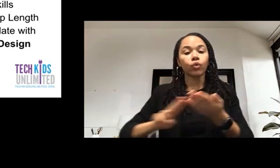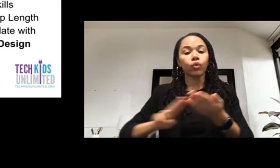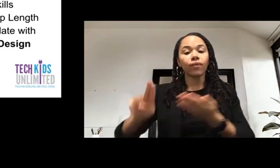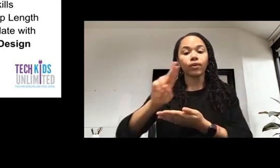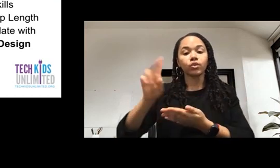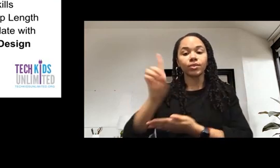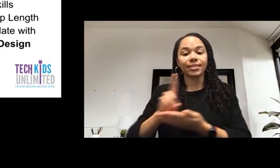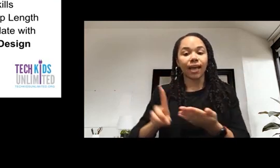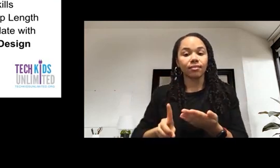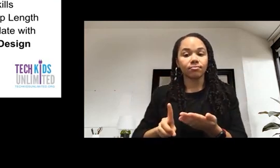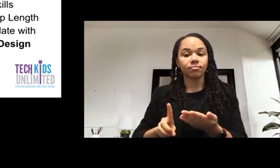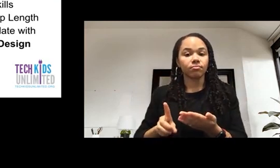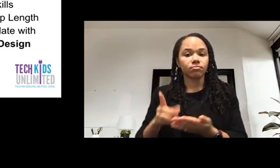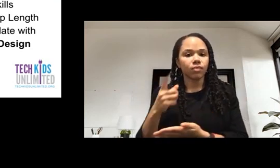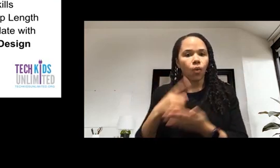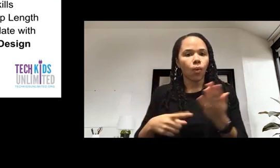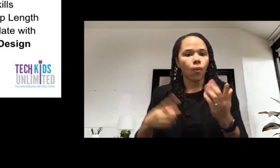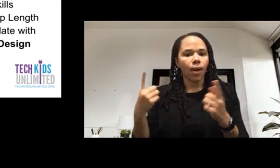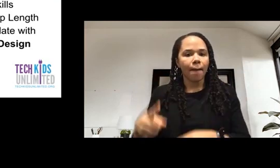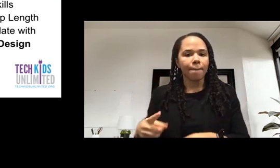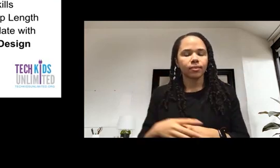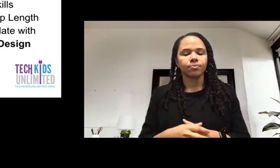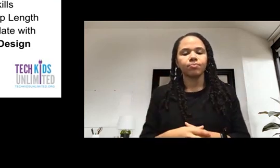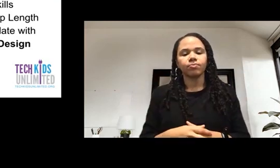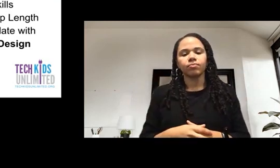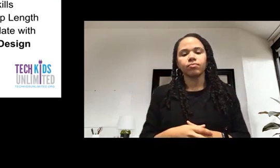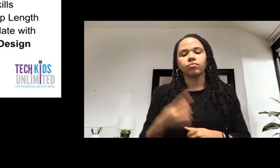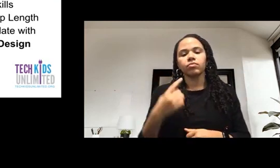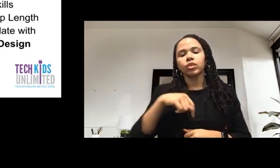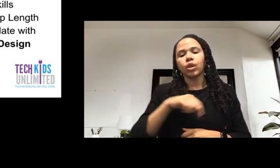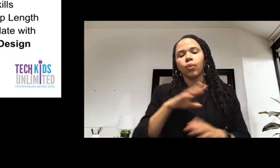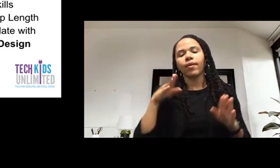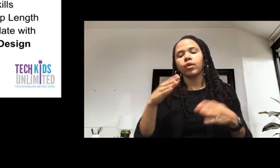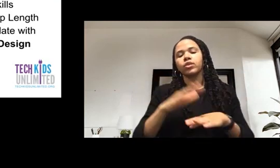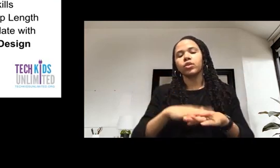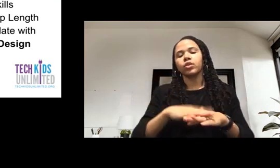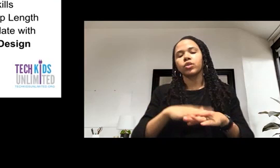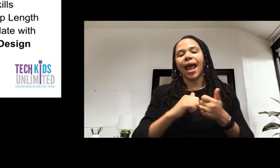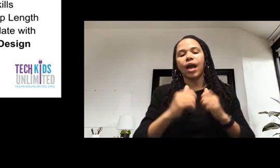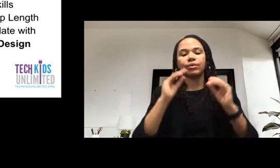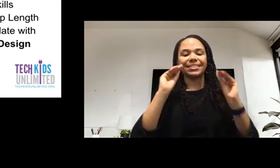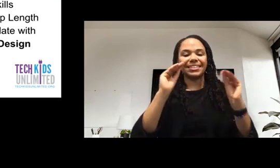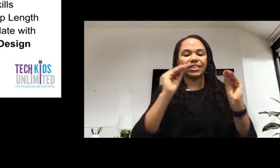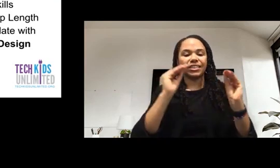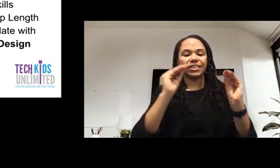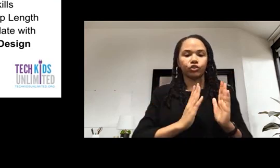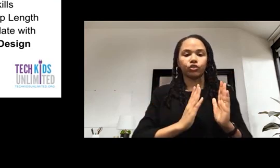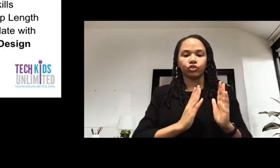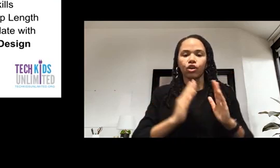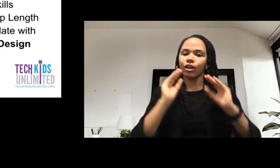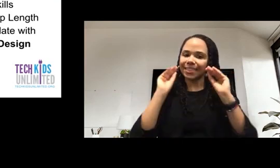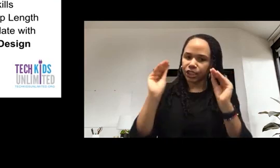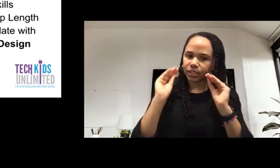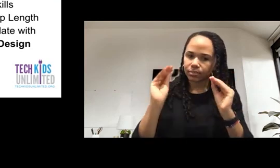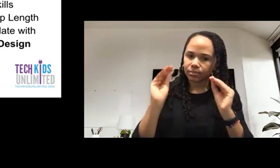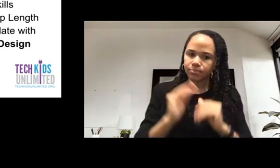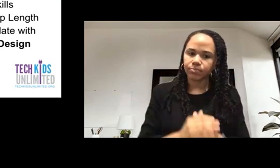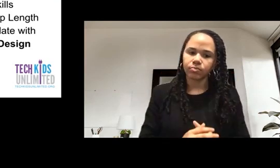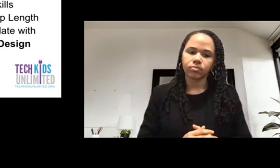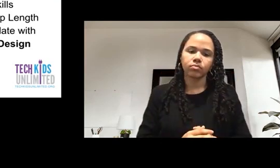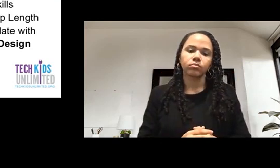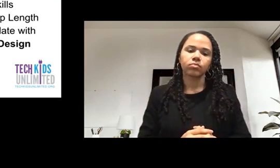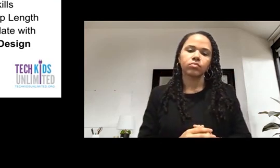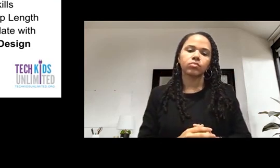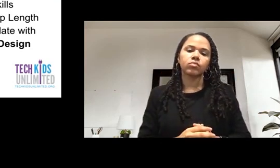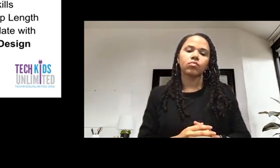So we redid a lot of things and focused on how our teachers are teaching the material. For us, it's critical not only to implement universal design